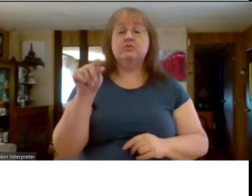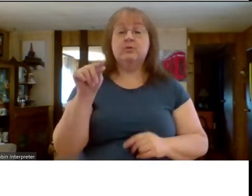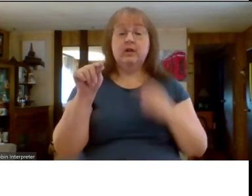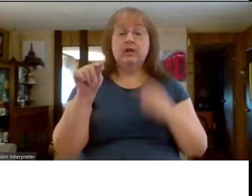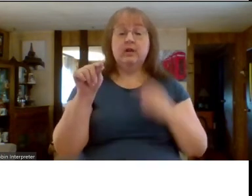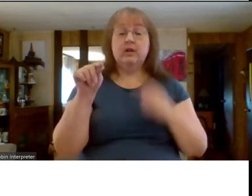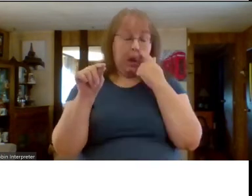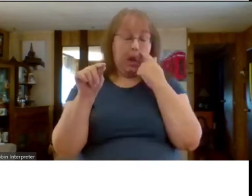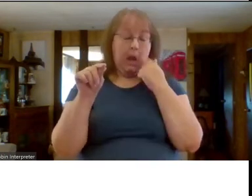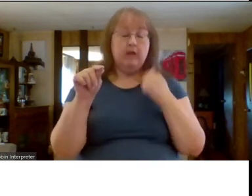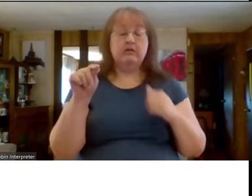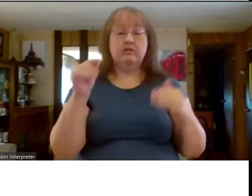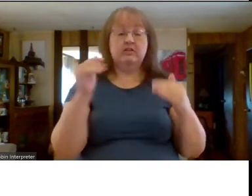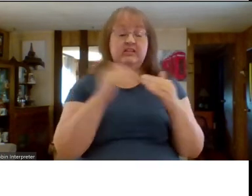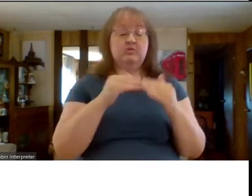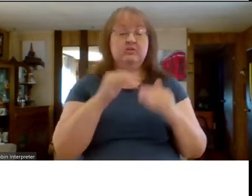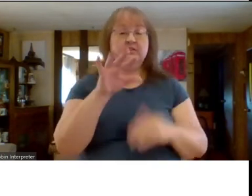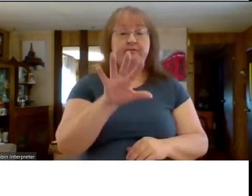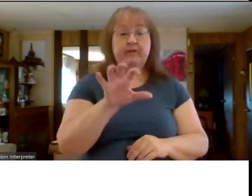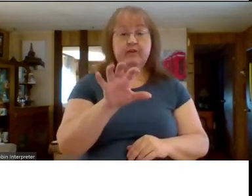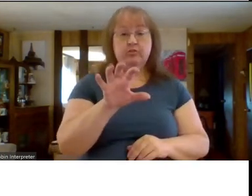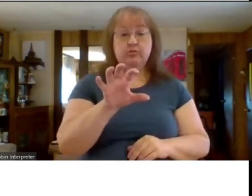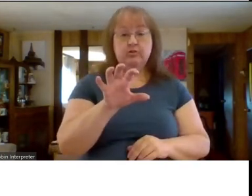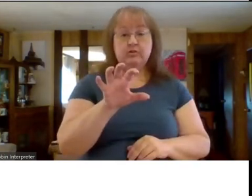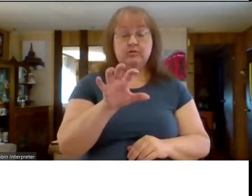so 25 times 20